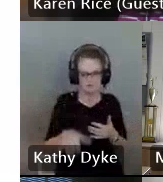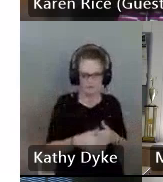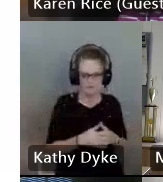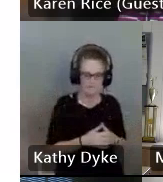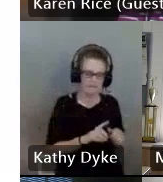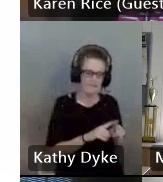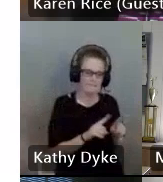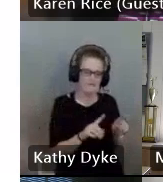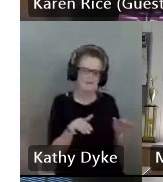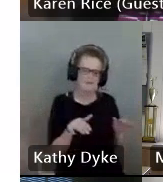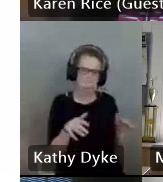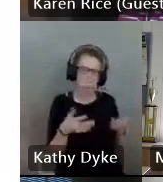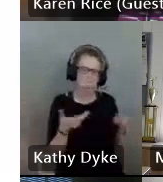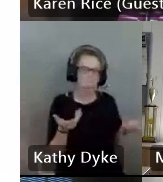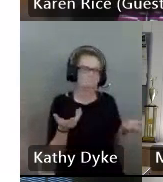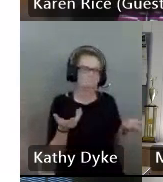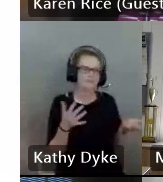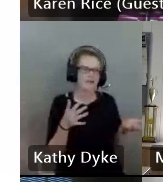How do you,